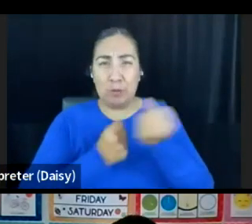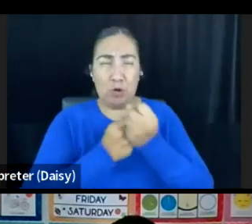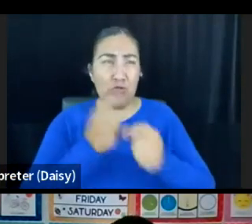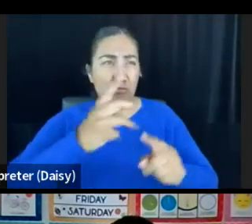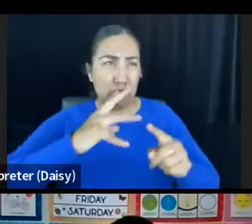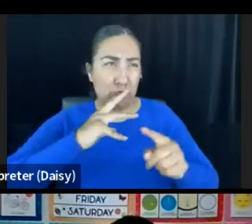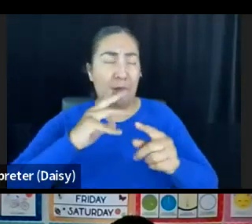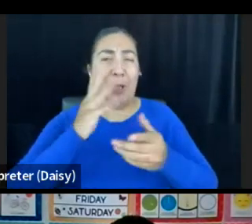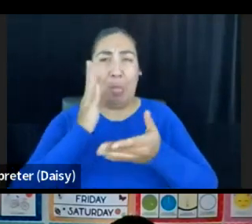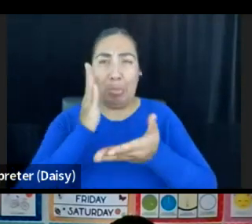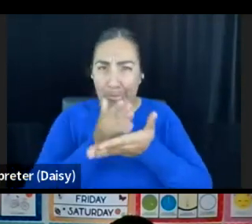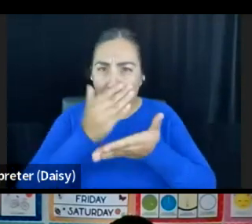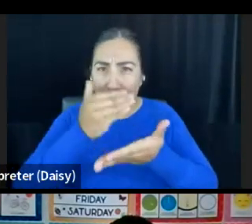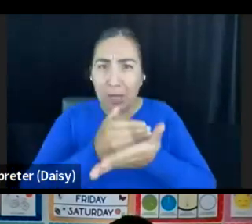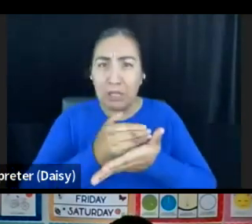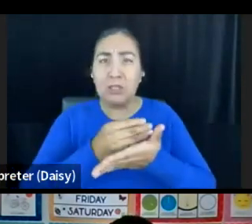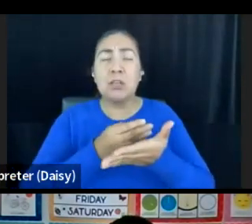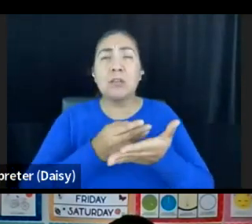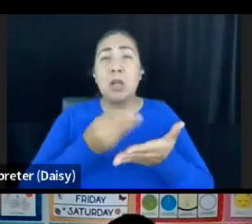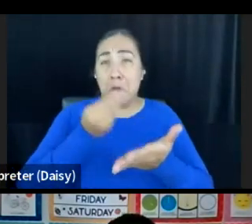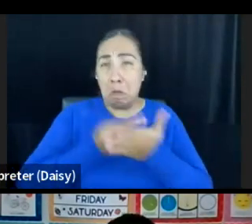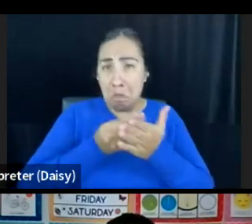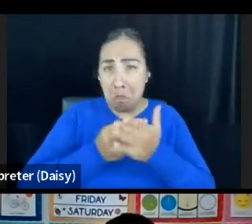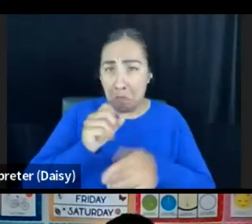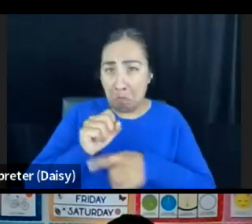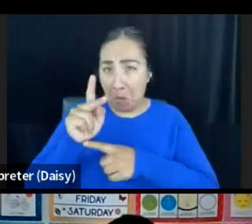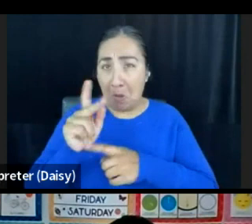budget, right? And maybe it's a reimbursement thing.